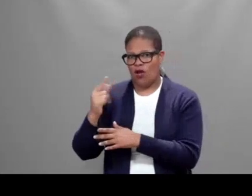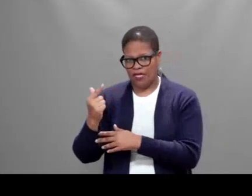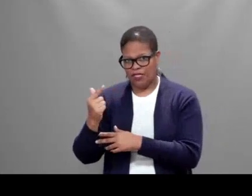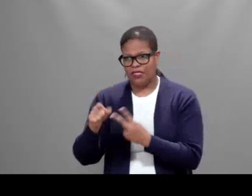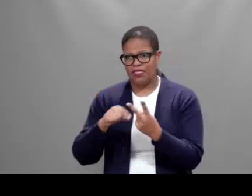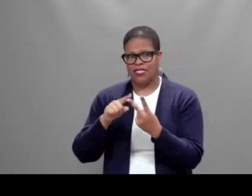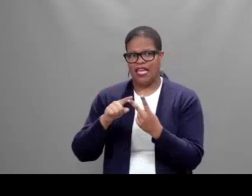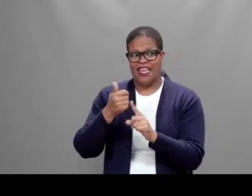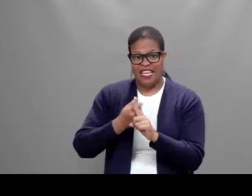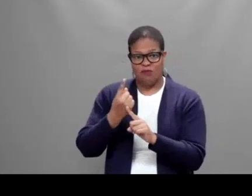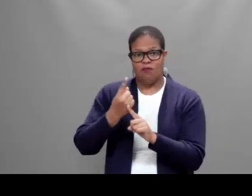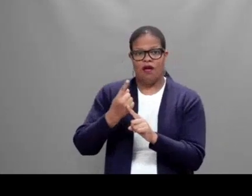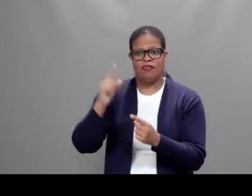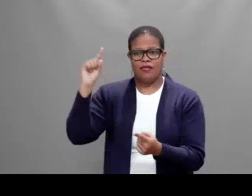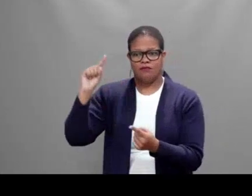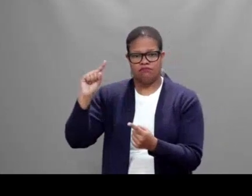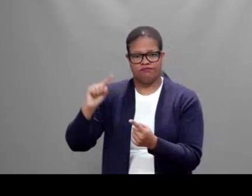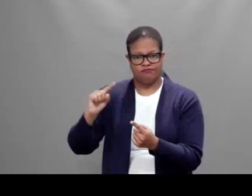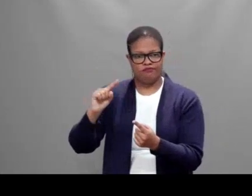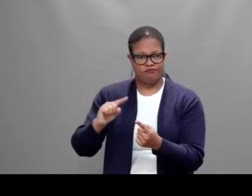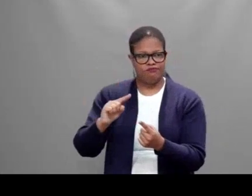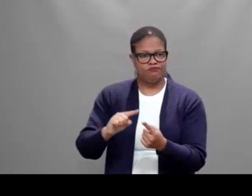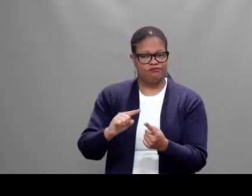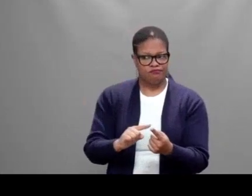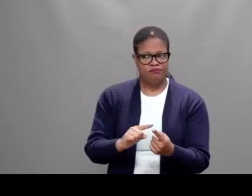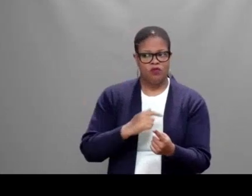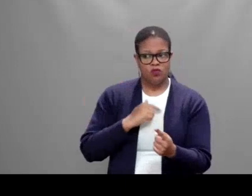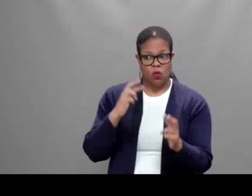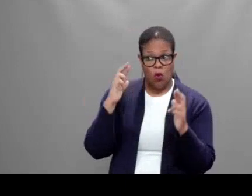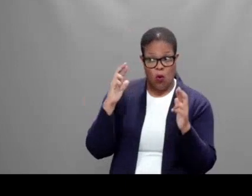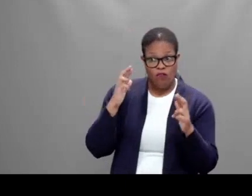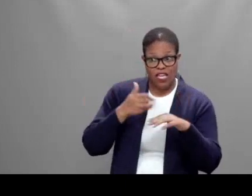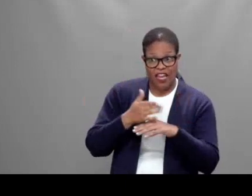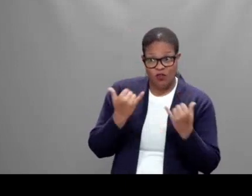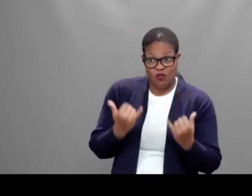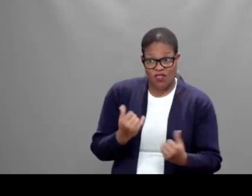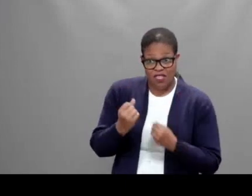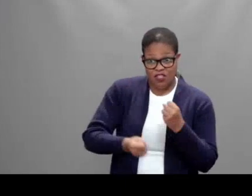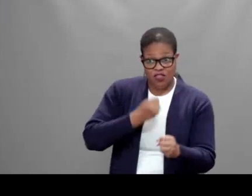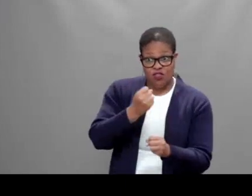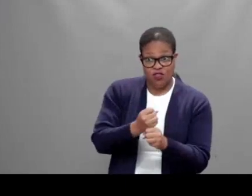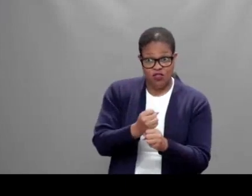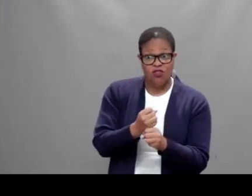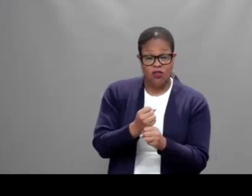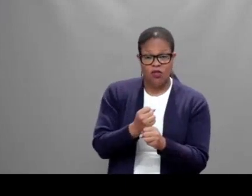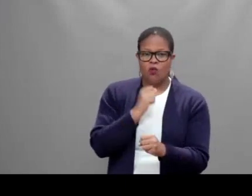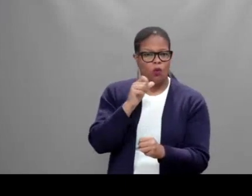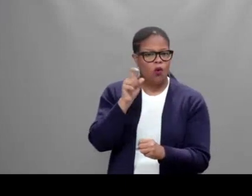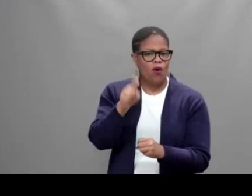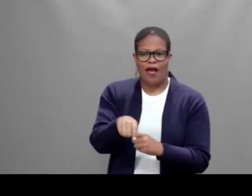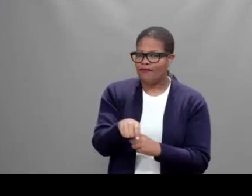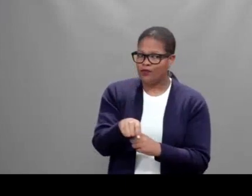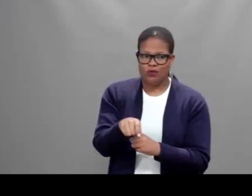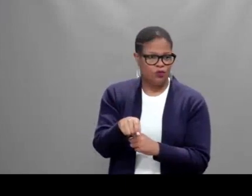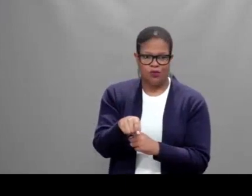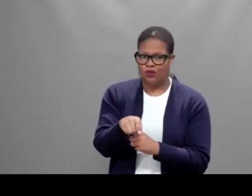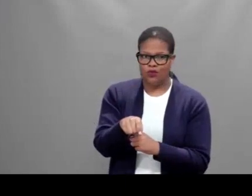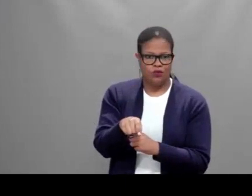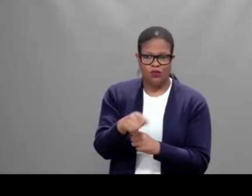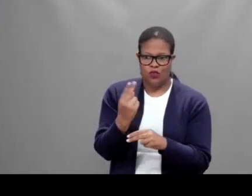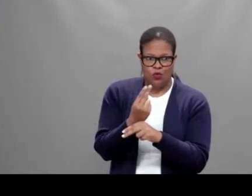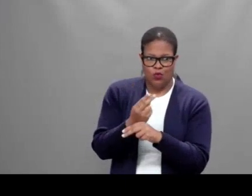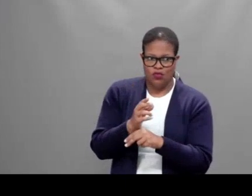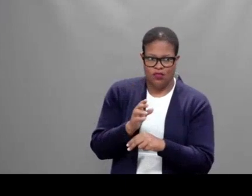each month that's getting less and less. So hopefully after this year, we wouldn't have to have